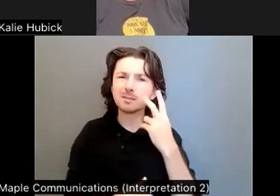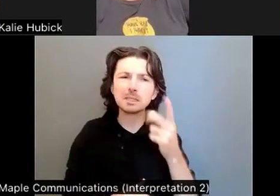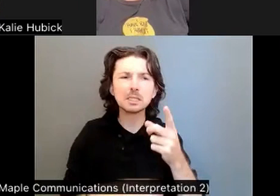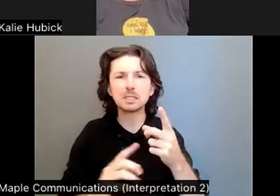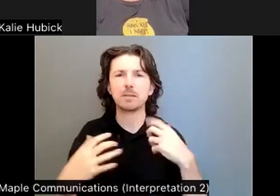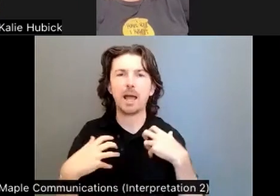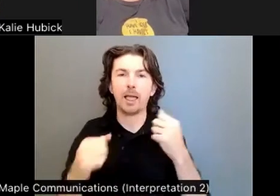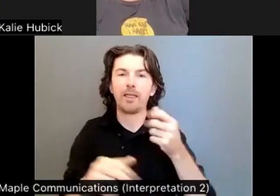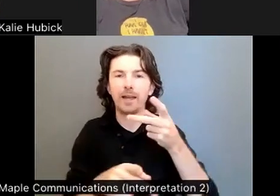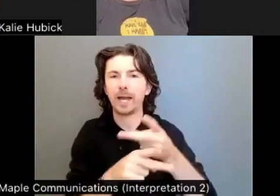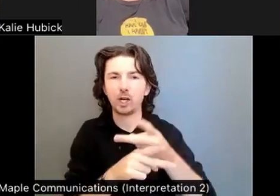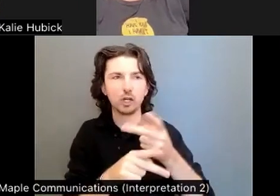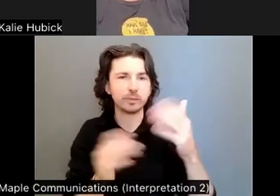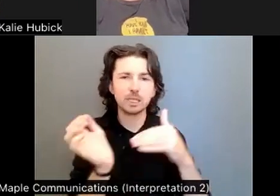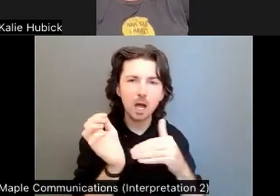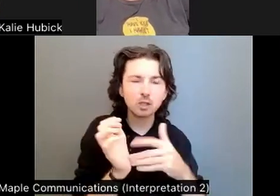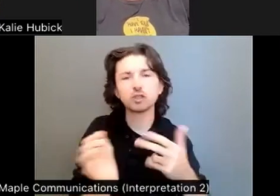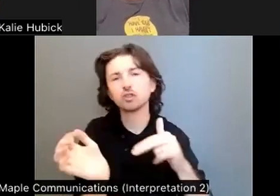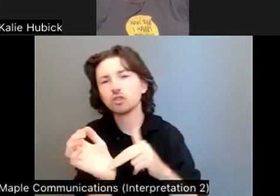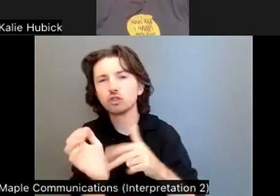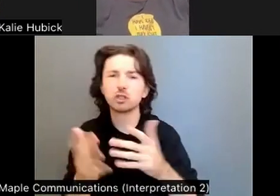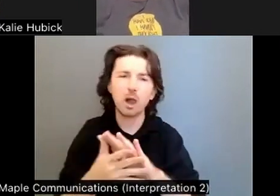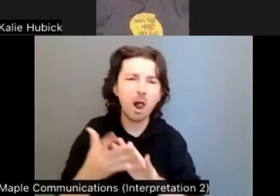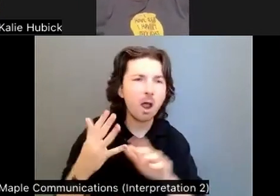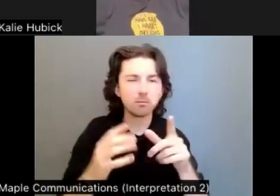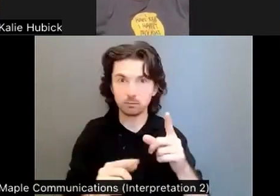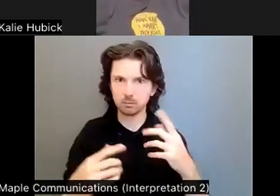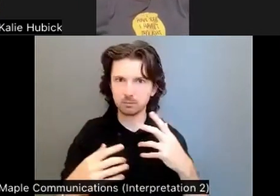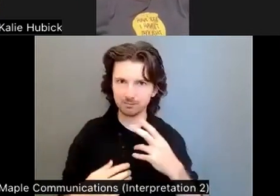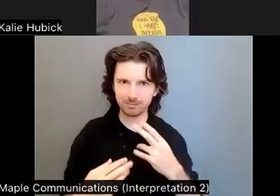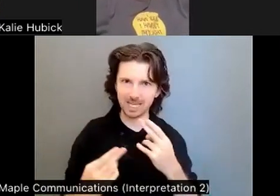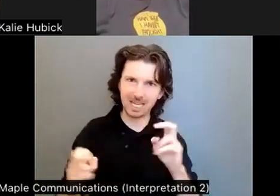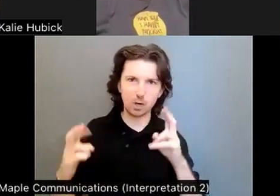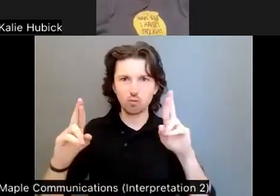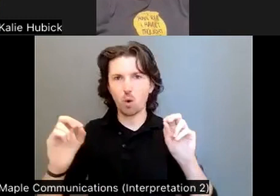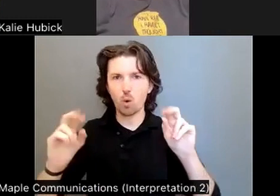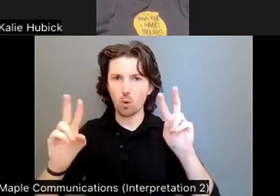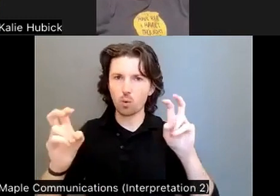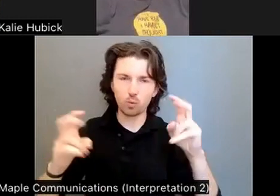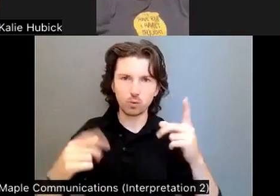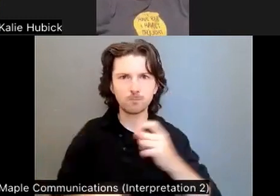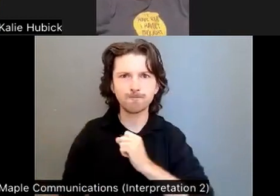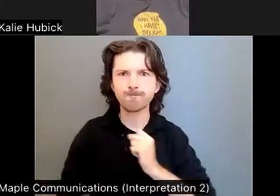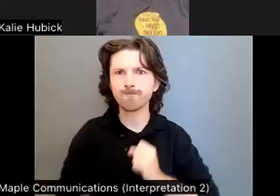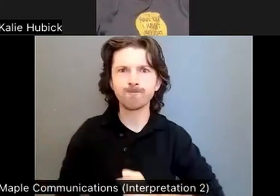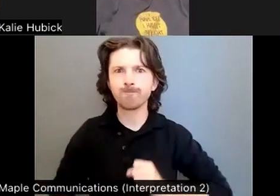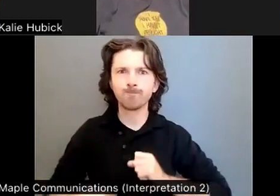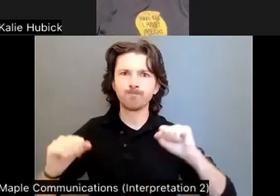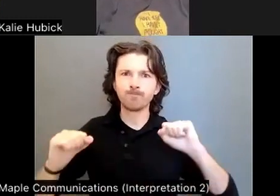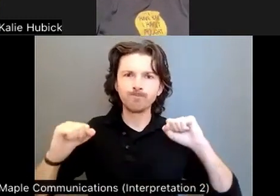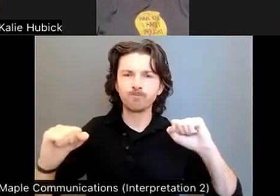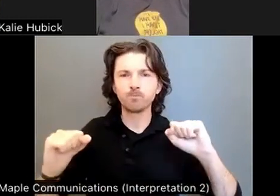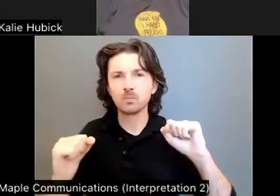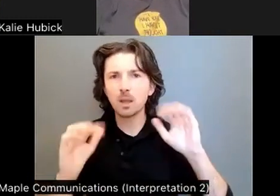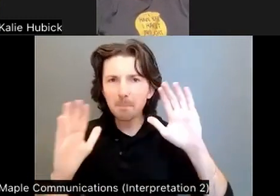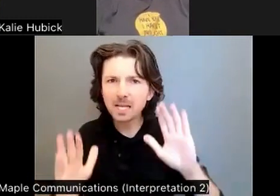as you've just heard, deadly experiences. And so when someone who is coming